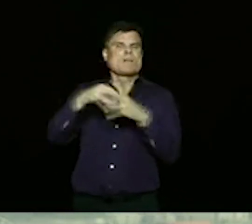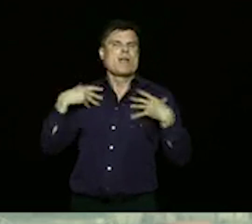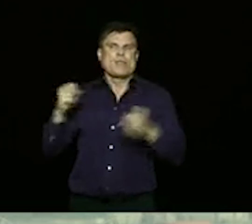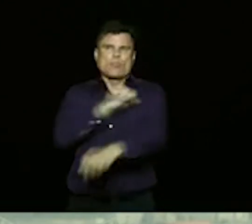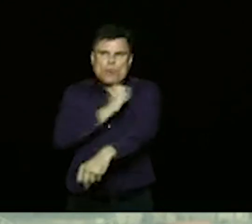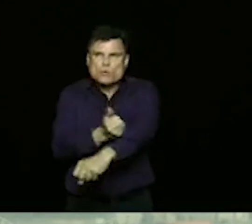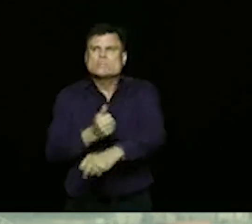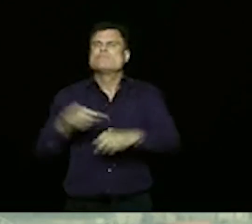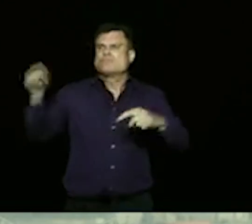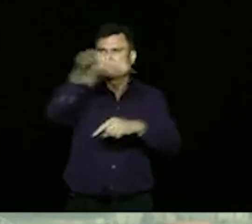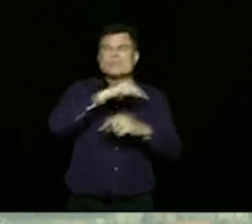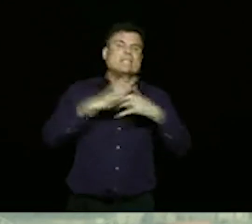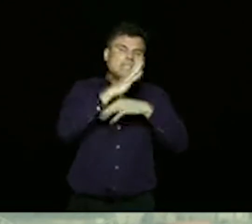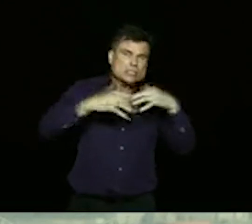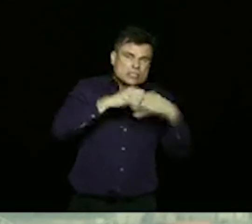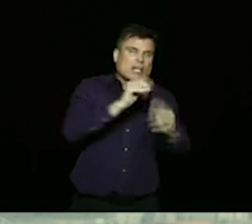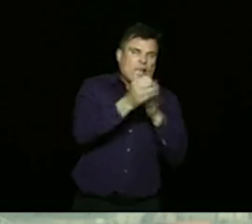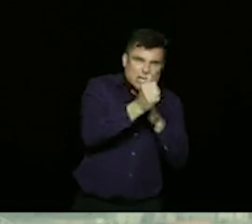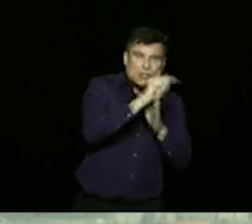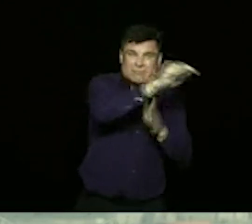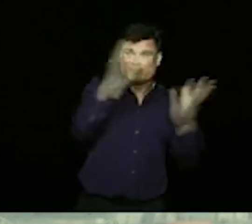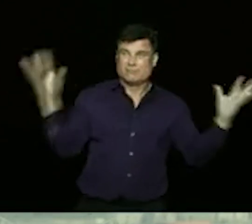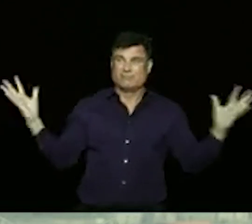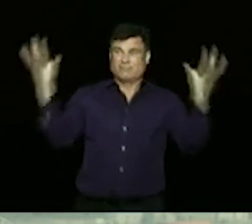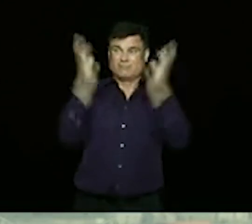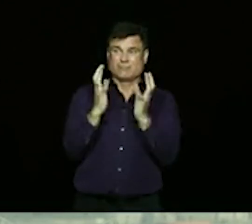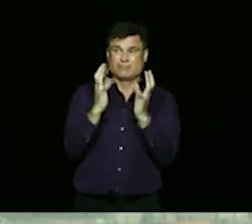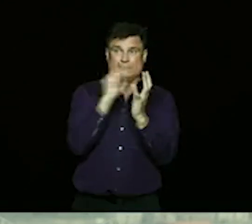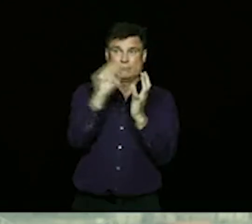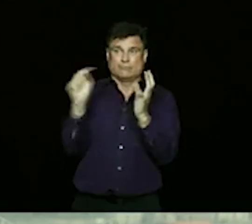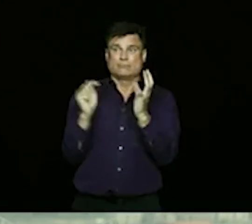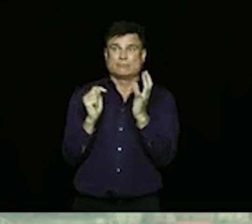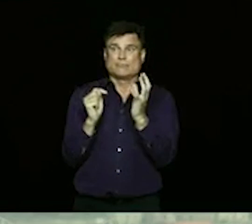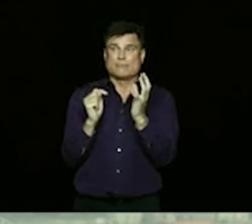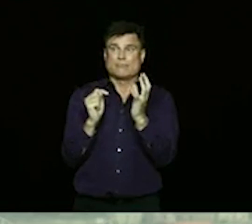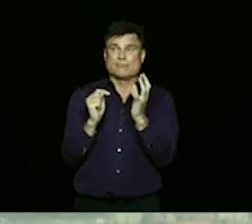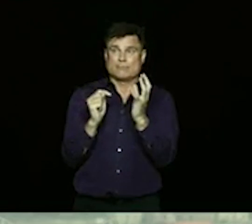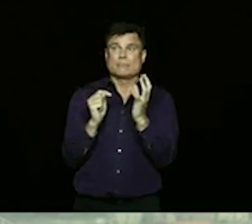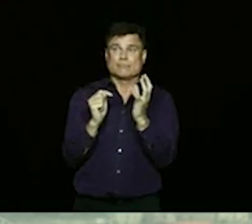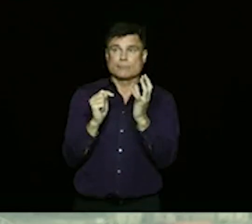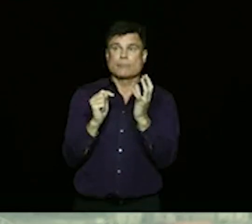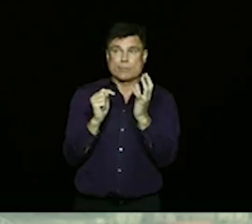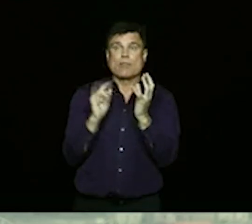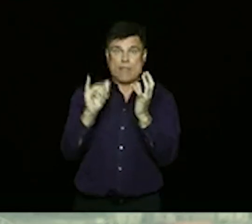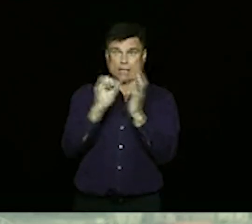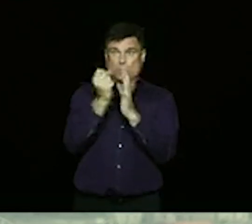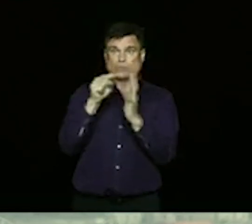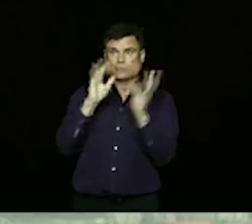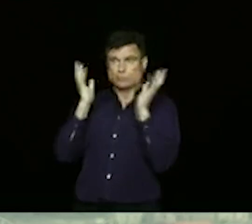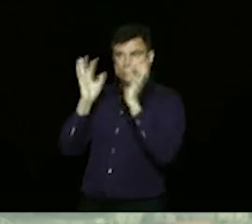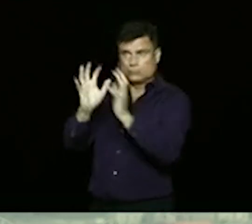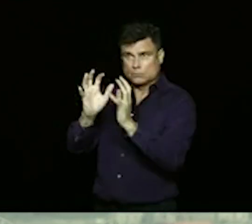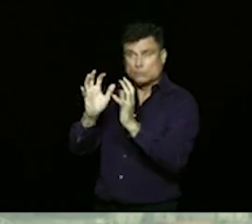But in this case, this information came forward, and I think it was obviously